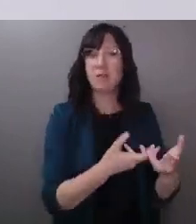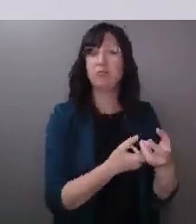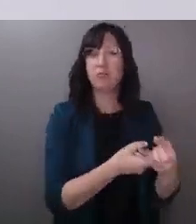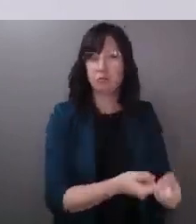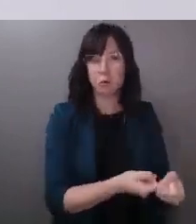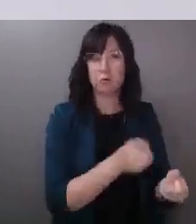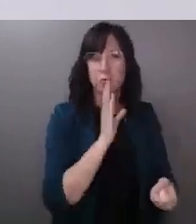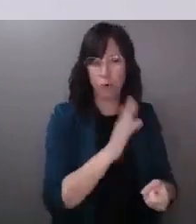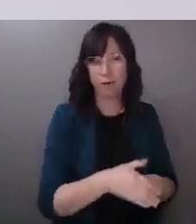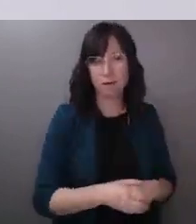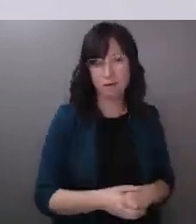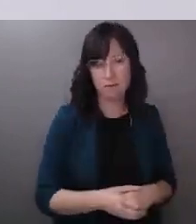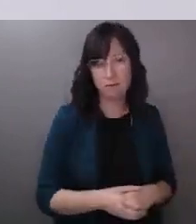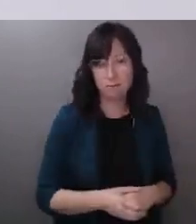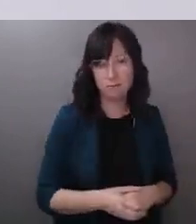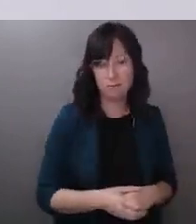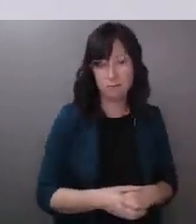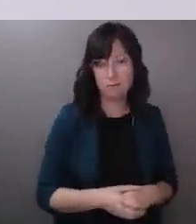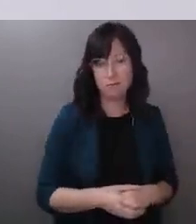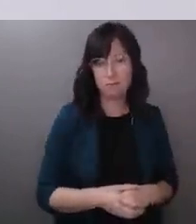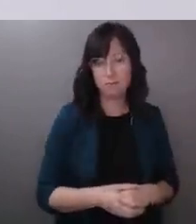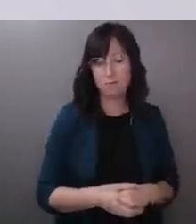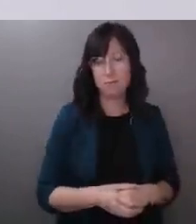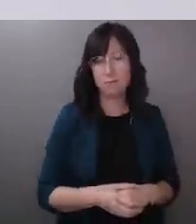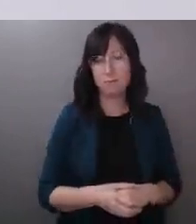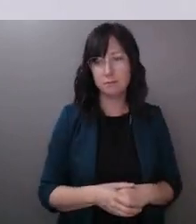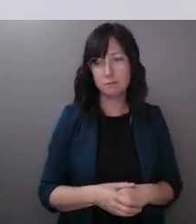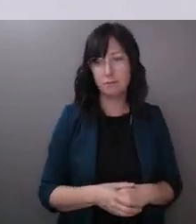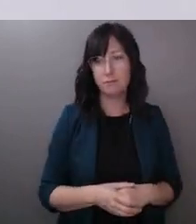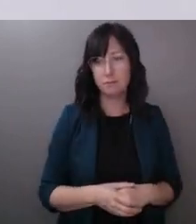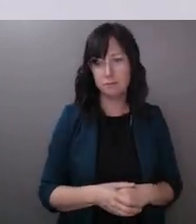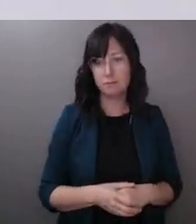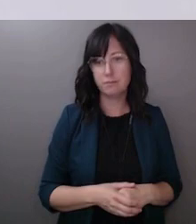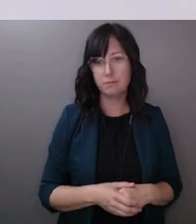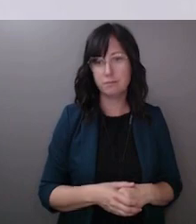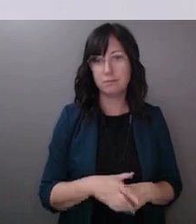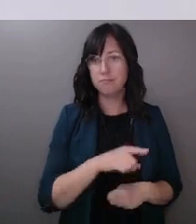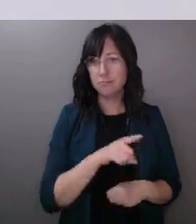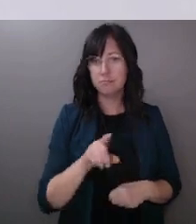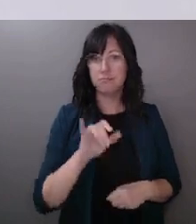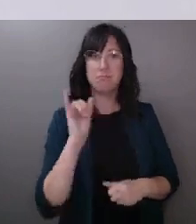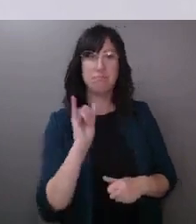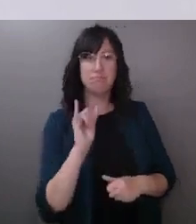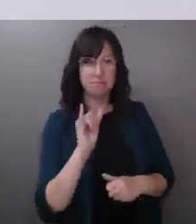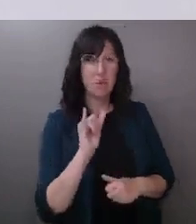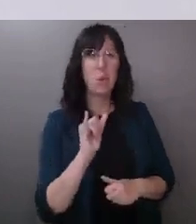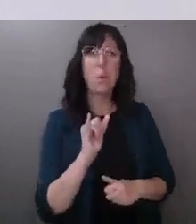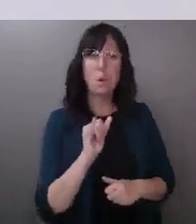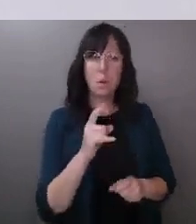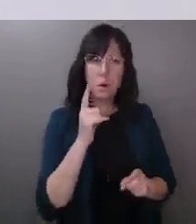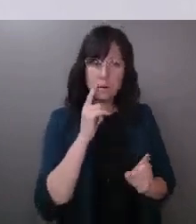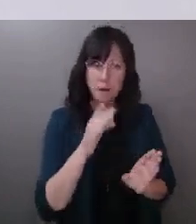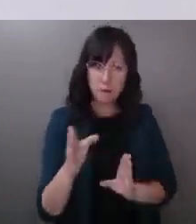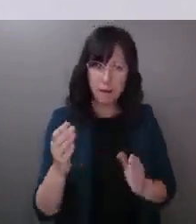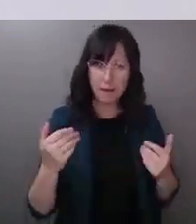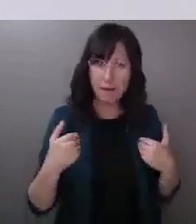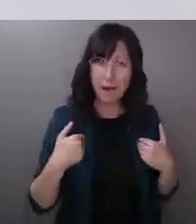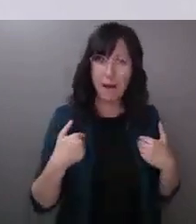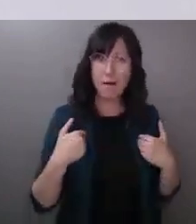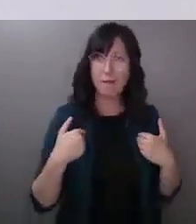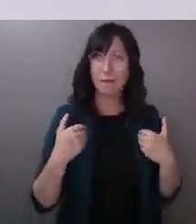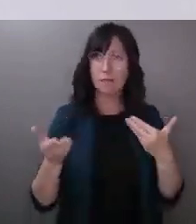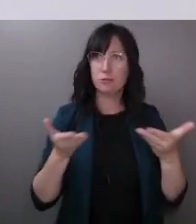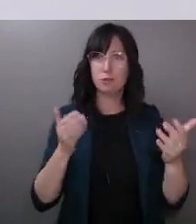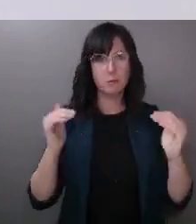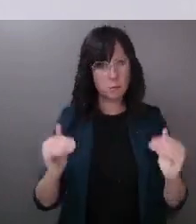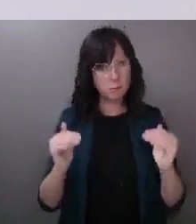Ottawa residents and OC Transpo users realize that there's a plan in place to improve the